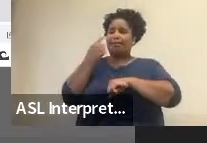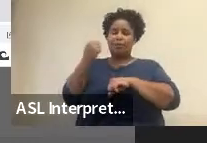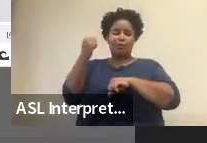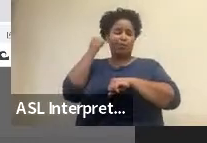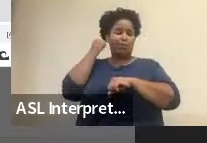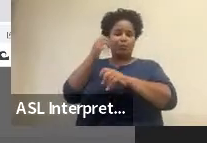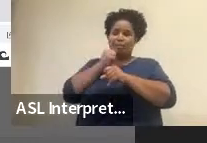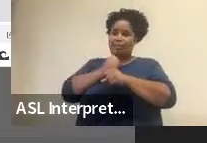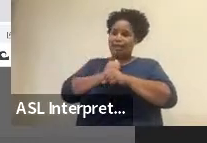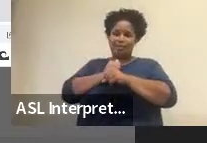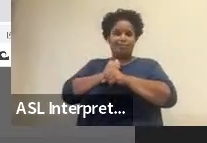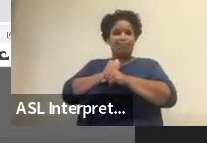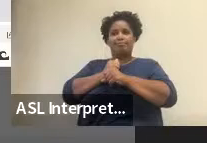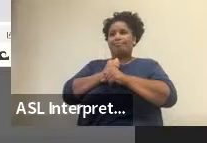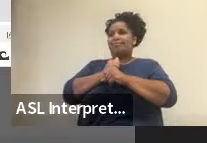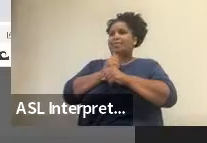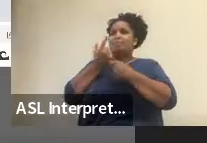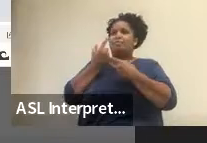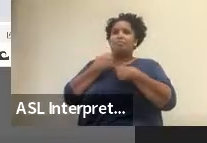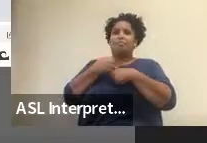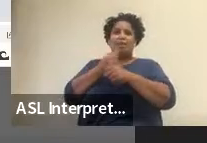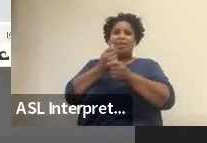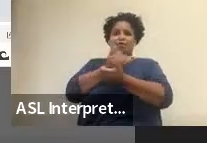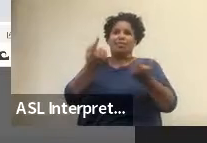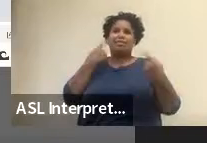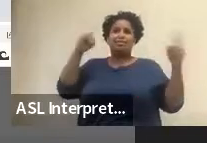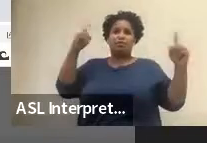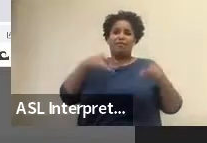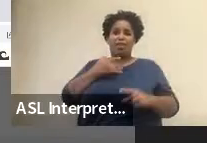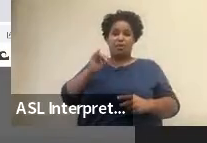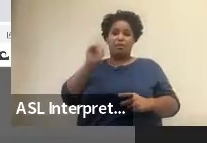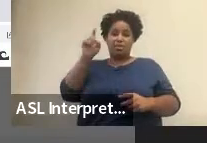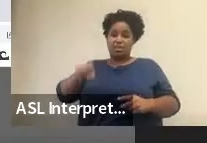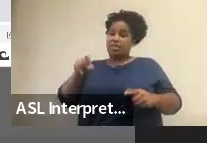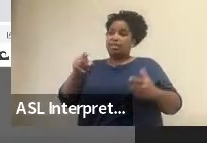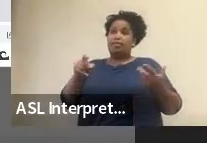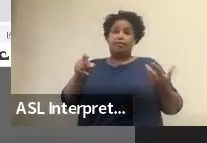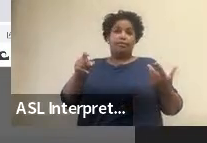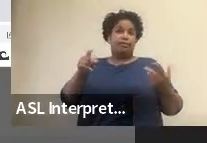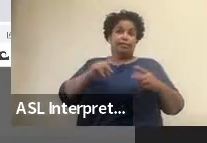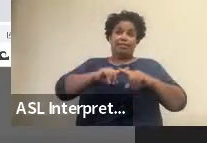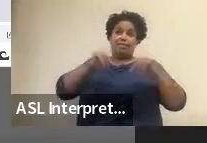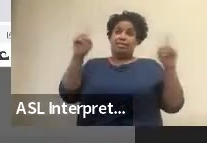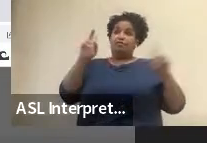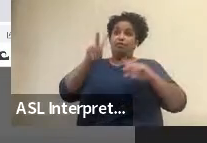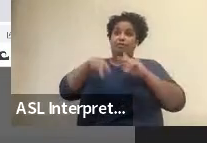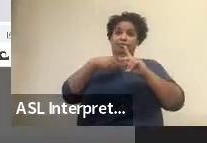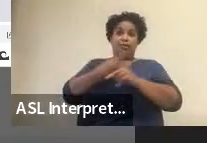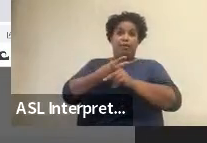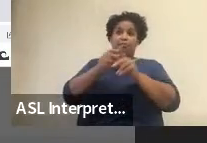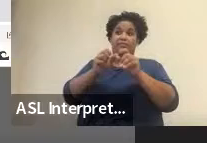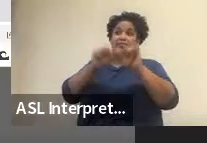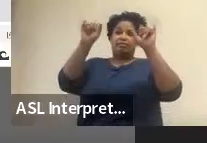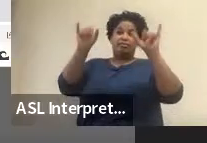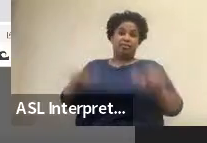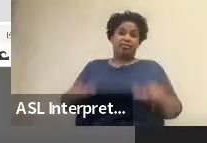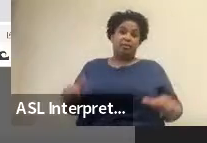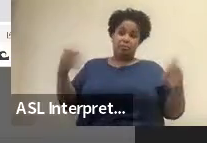get around them and make it all better. I think we actually just need a different kind of system.